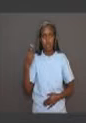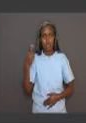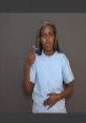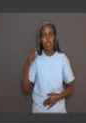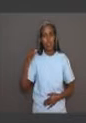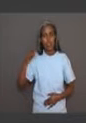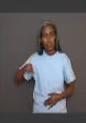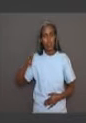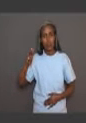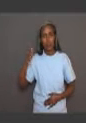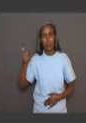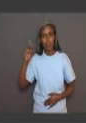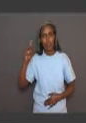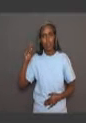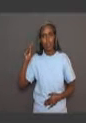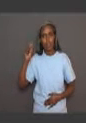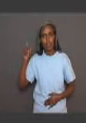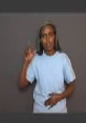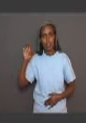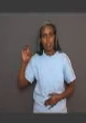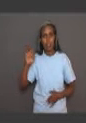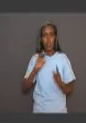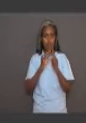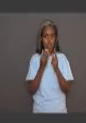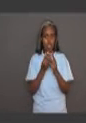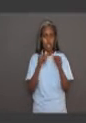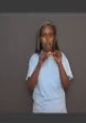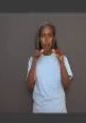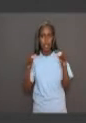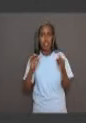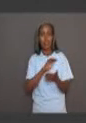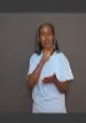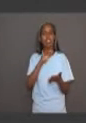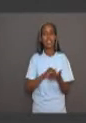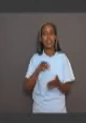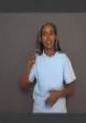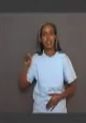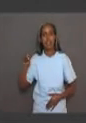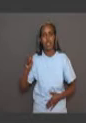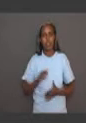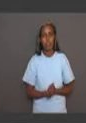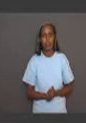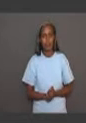quartiles, which are positional measures of central tendency.